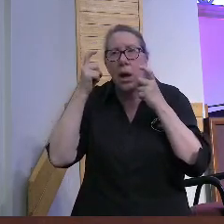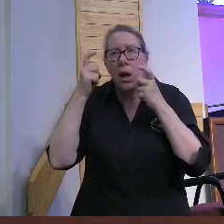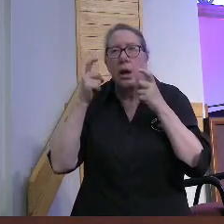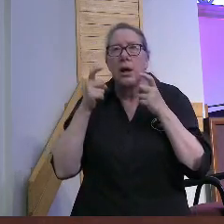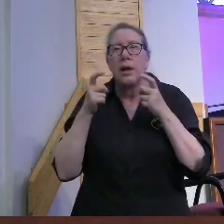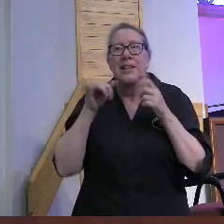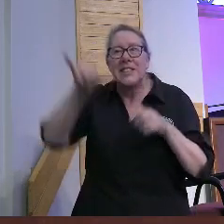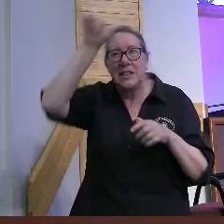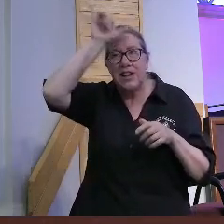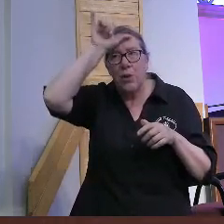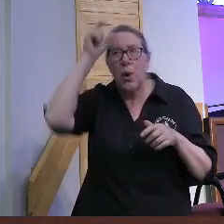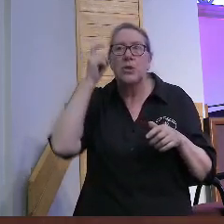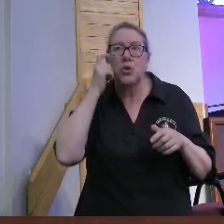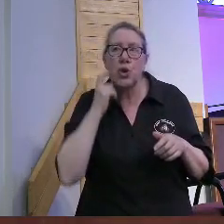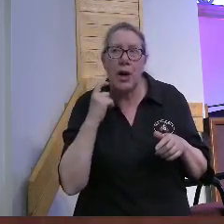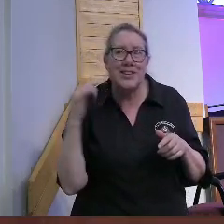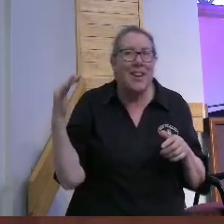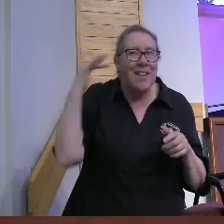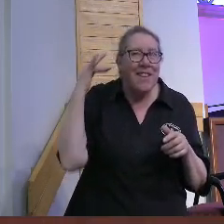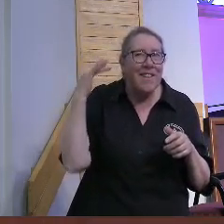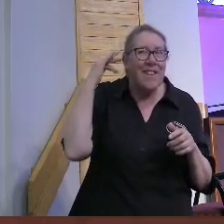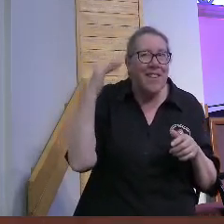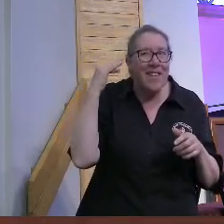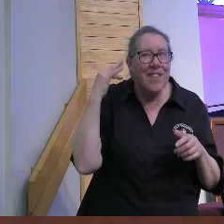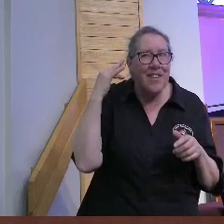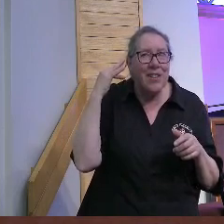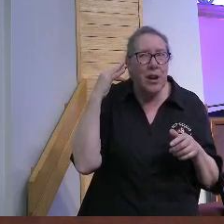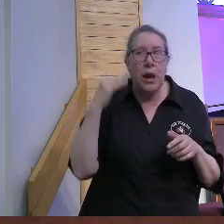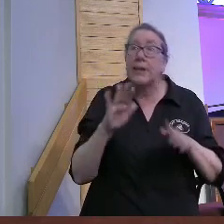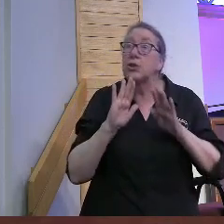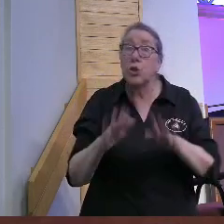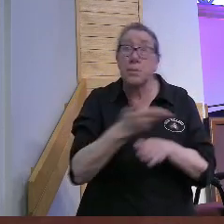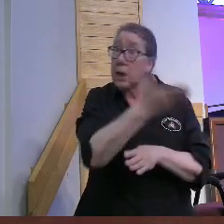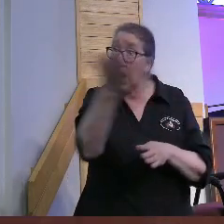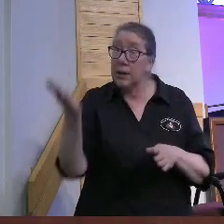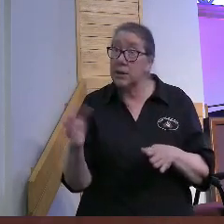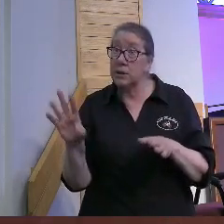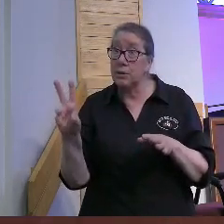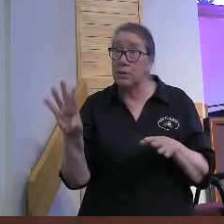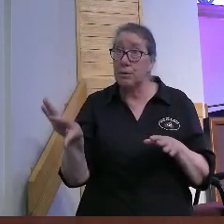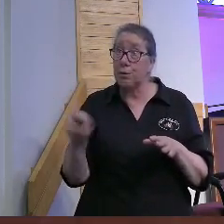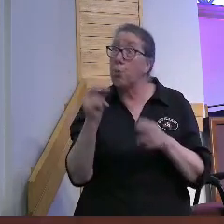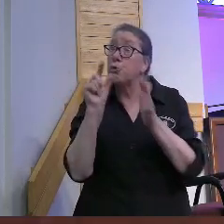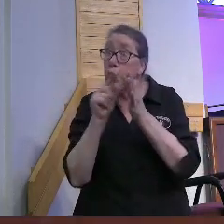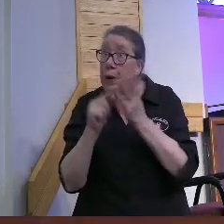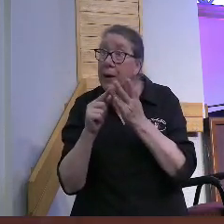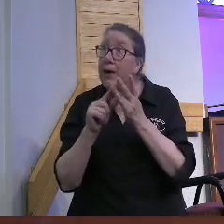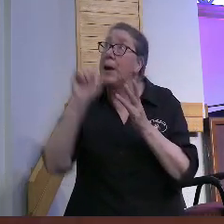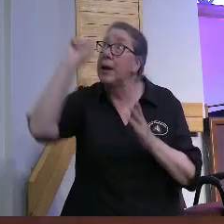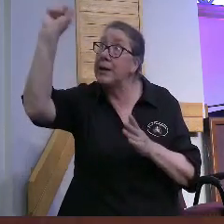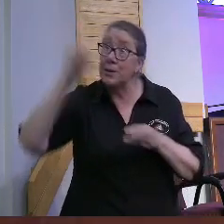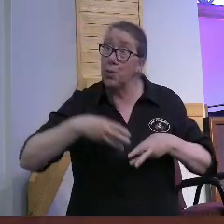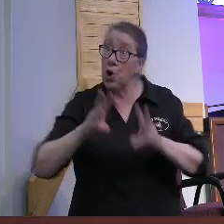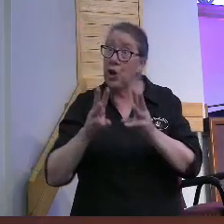anything, from anything. Seek first, and when you seek Him, He will provide for you. He says, have no other